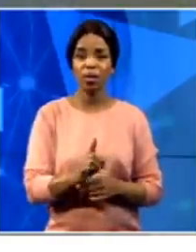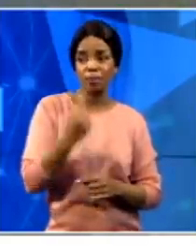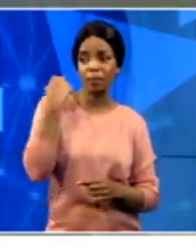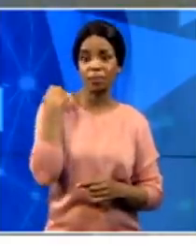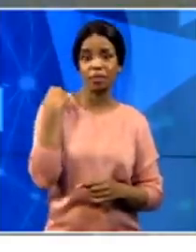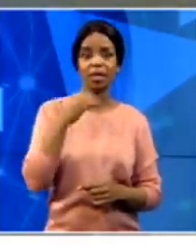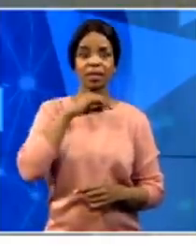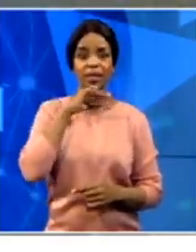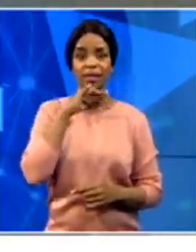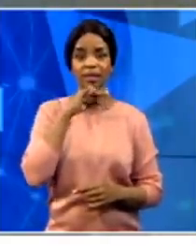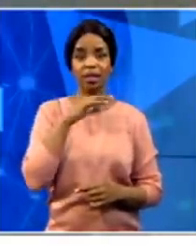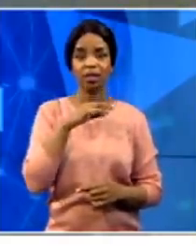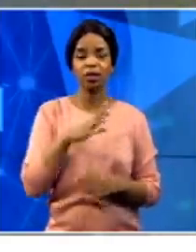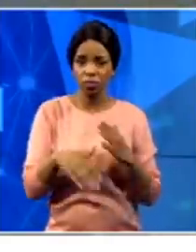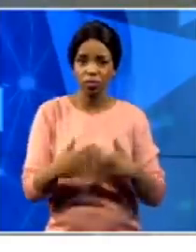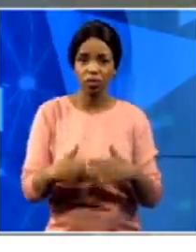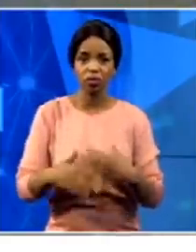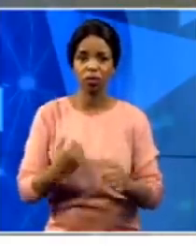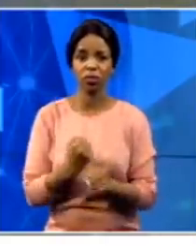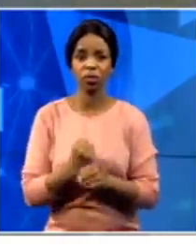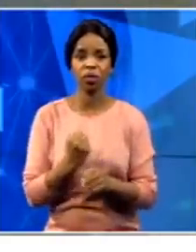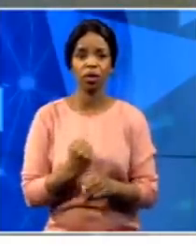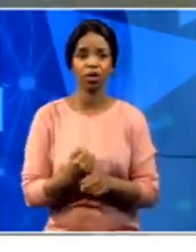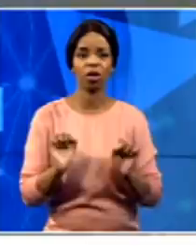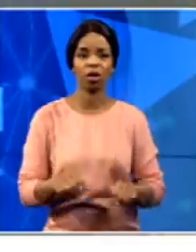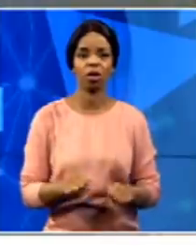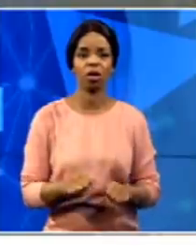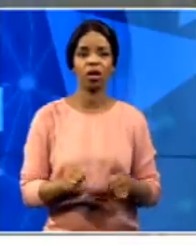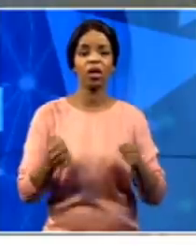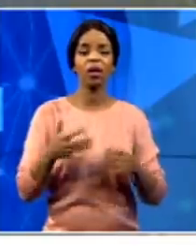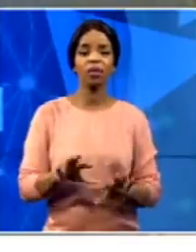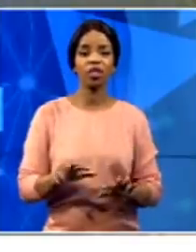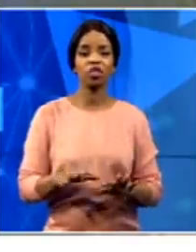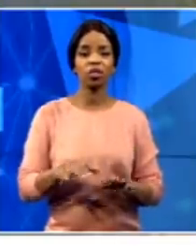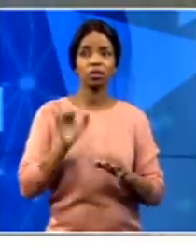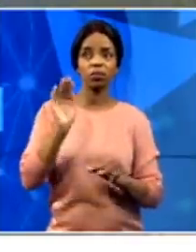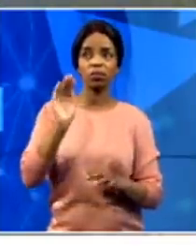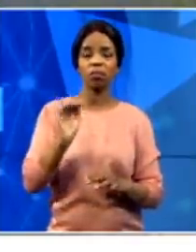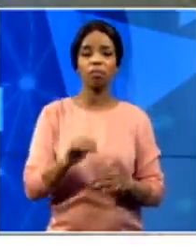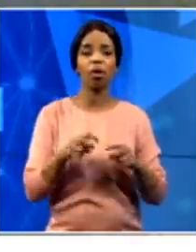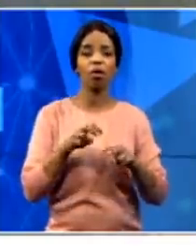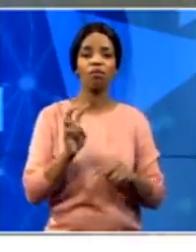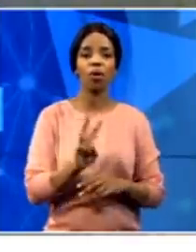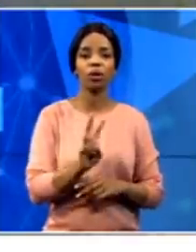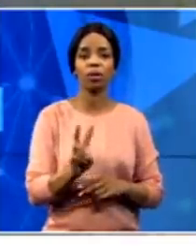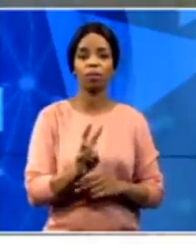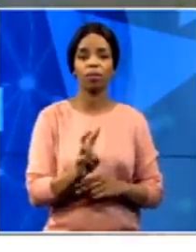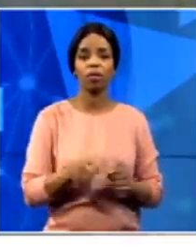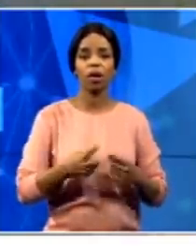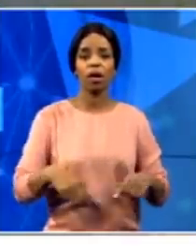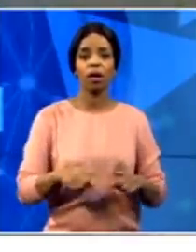we continue to work. We managed to clinch a deal with Vodacom. Our website, our U-filing platform will be